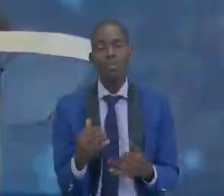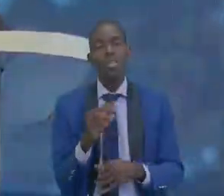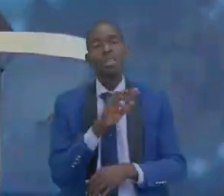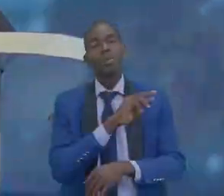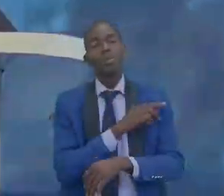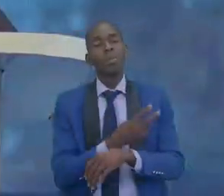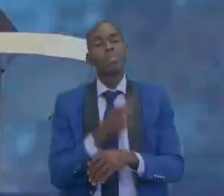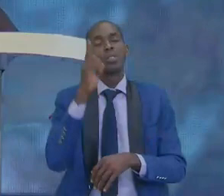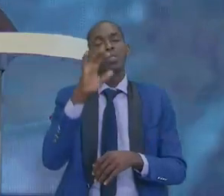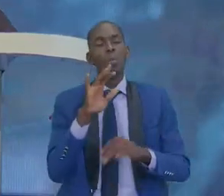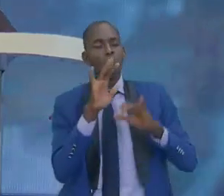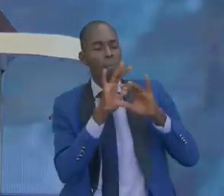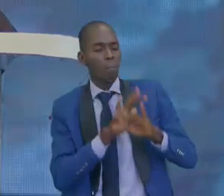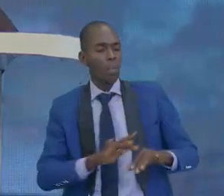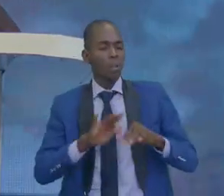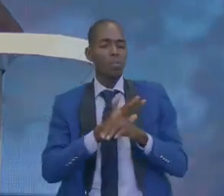merciful God,